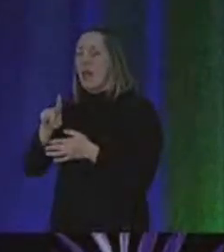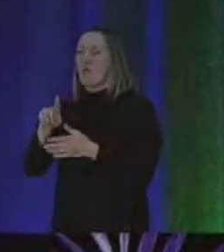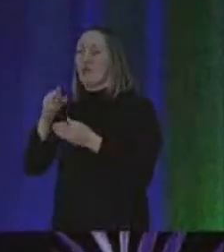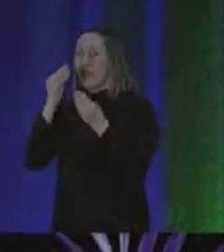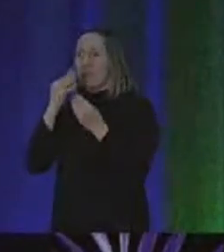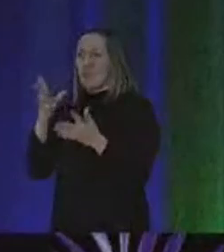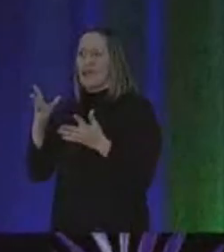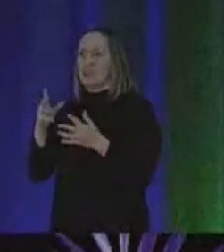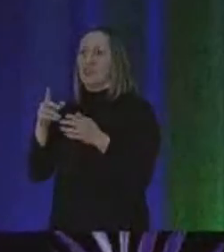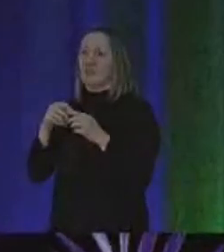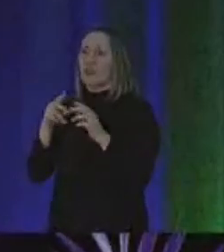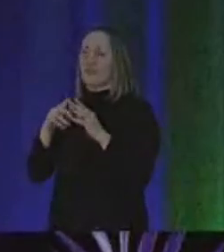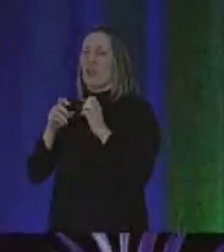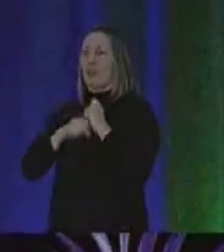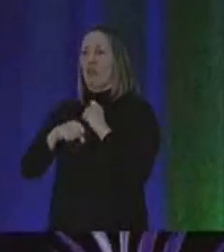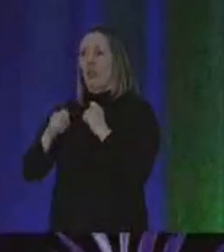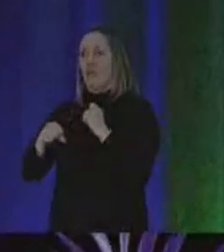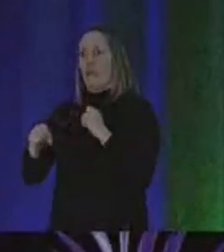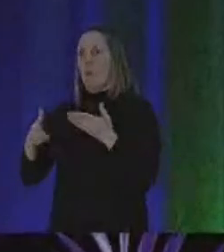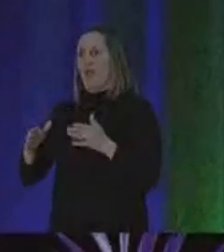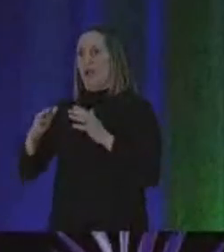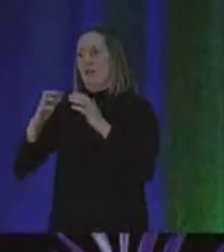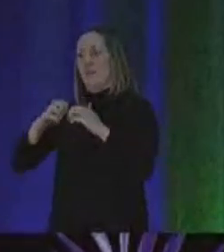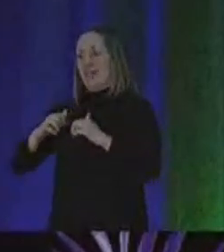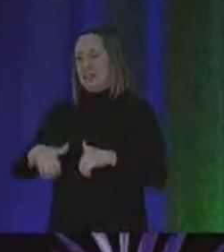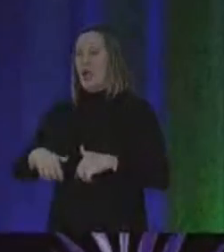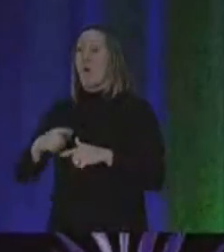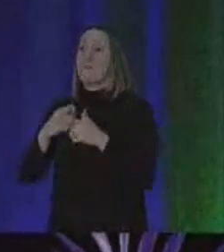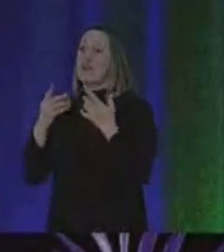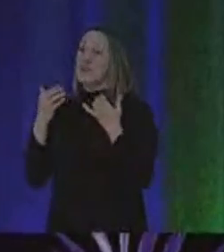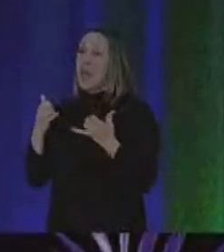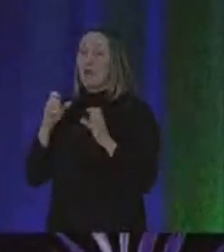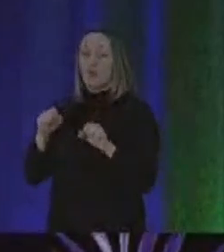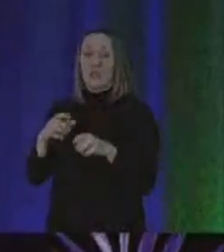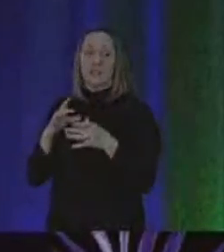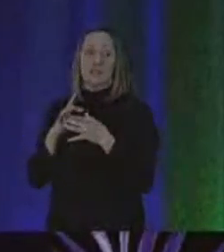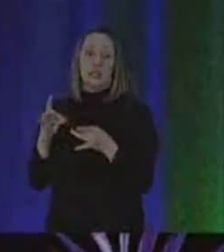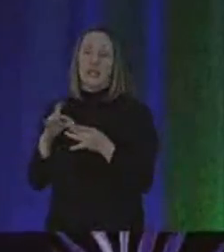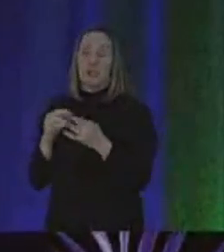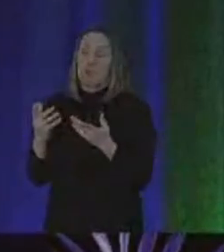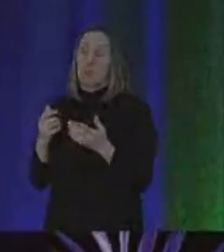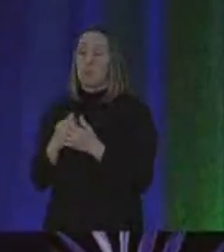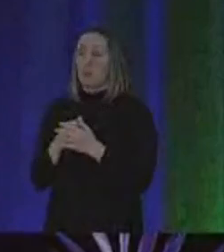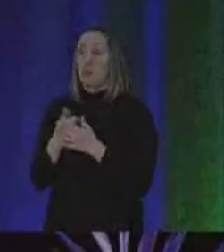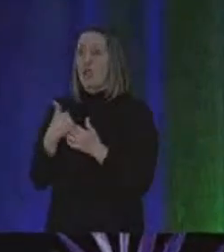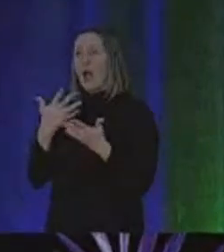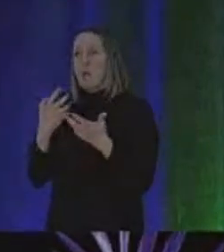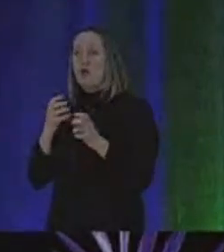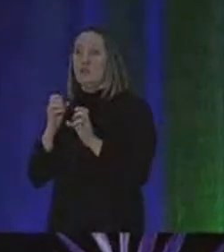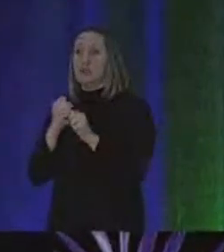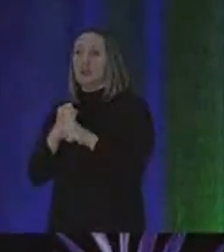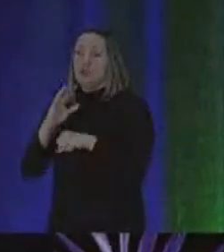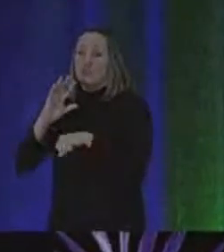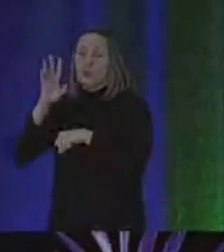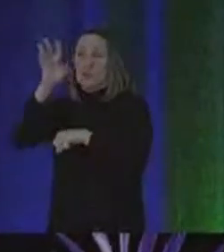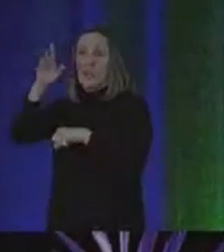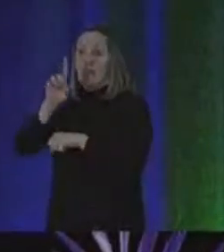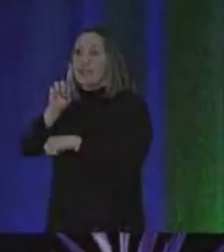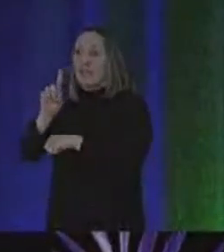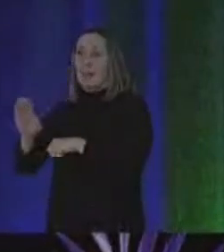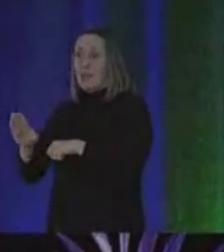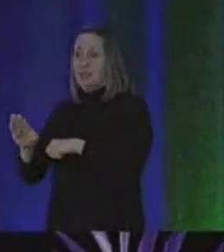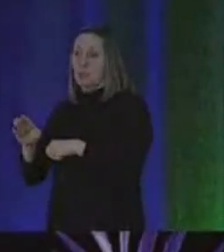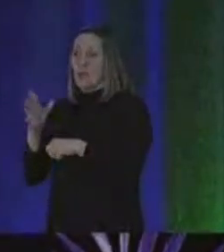breaking things down. Nowadays, we can go ahead and say, hey, I want to create a database. And within 3 lines of